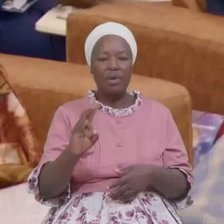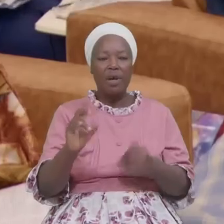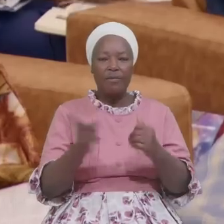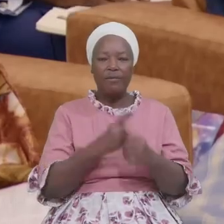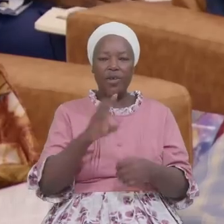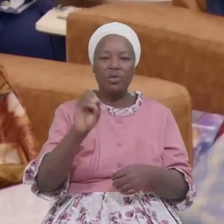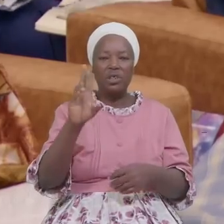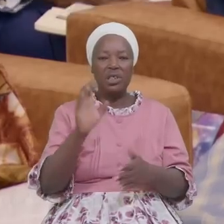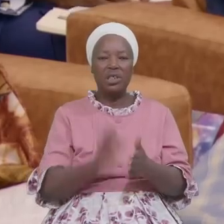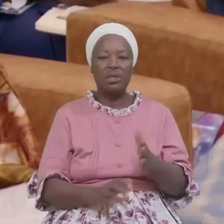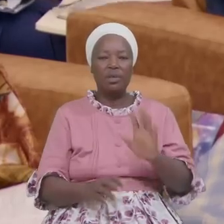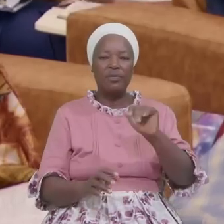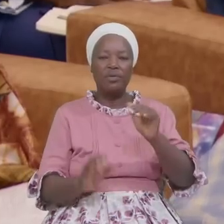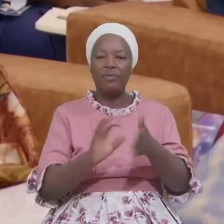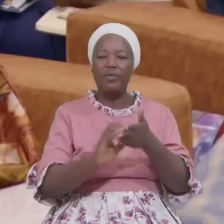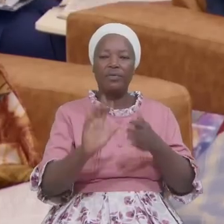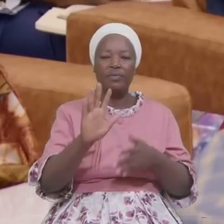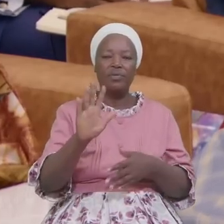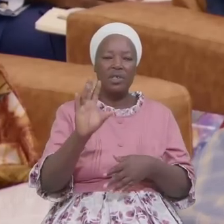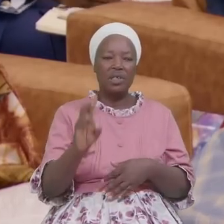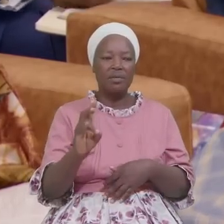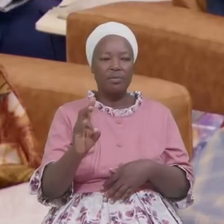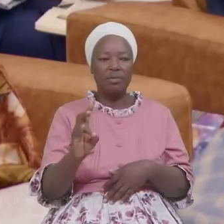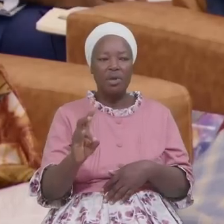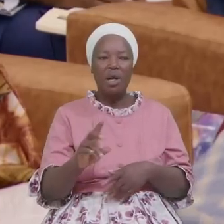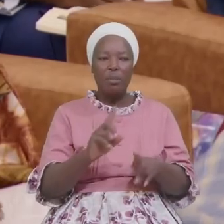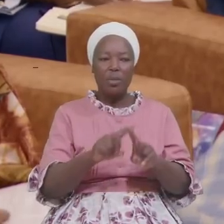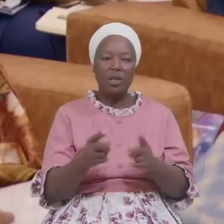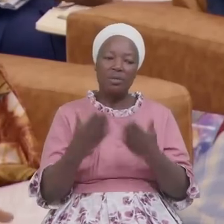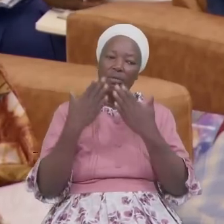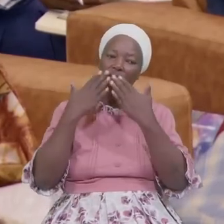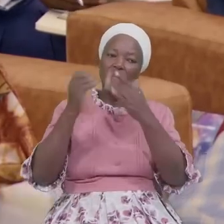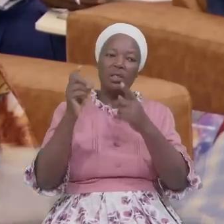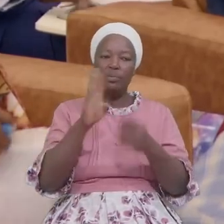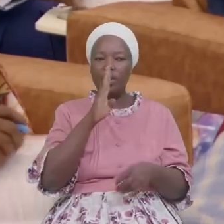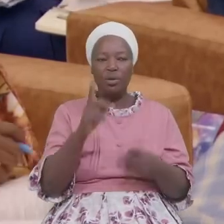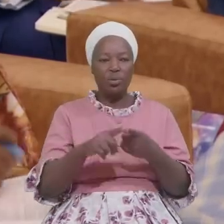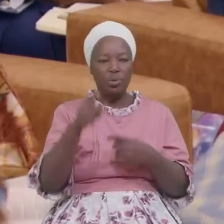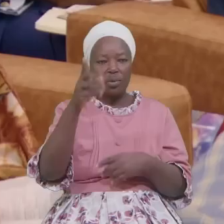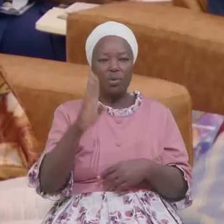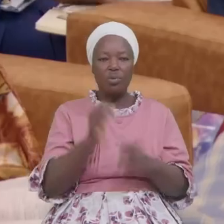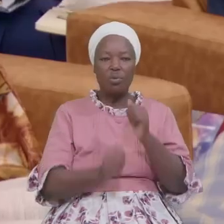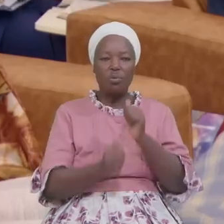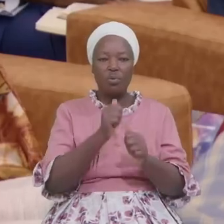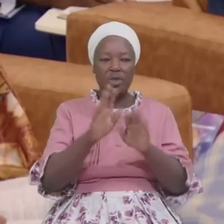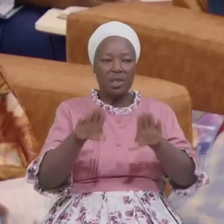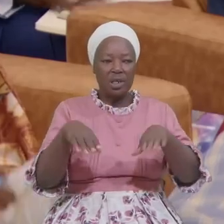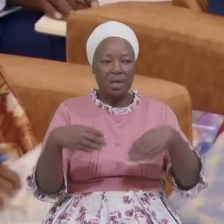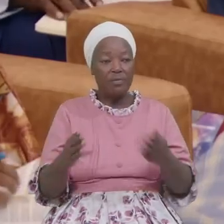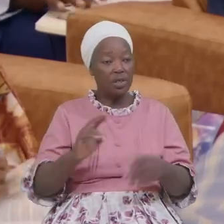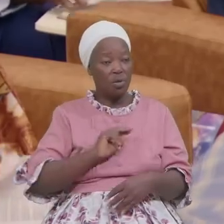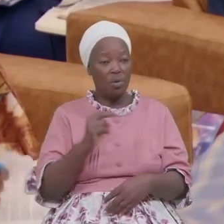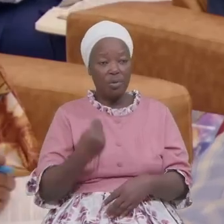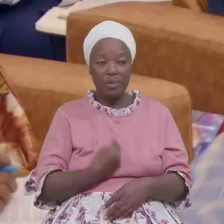chapter 15, verse 57. But thanks be to God, which giveth